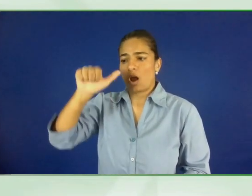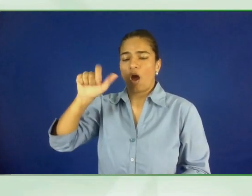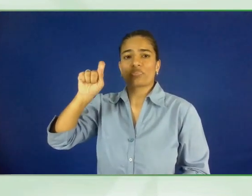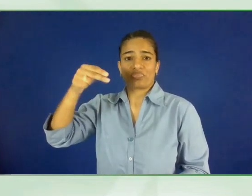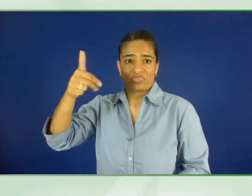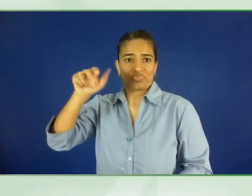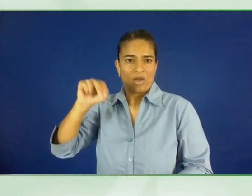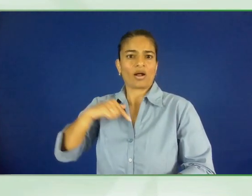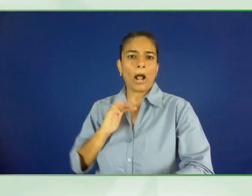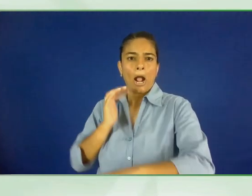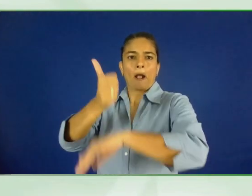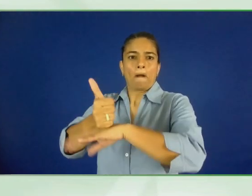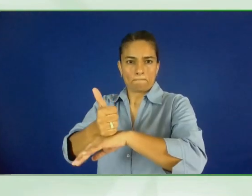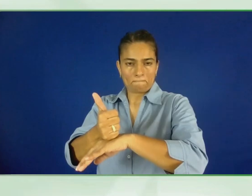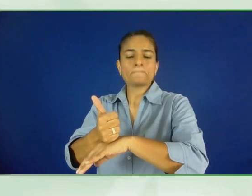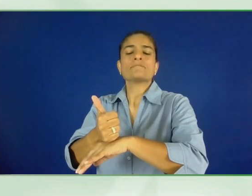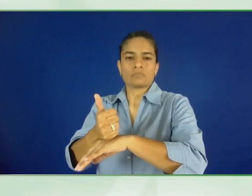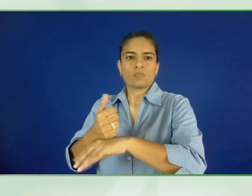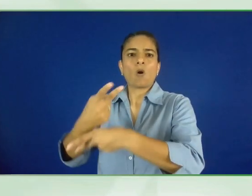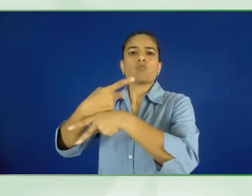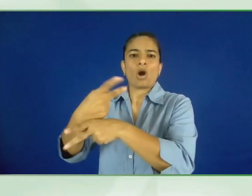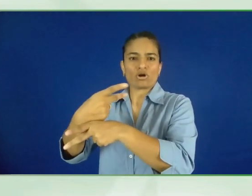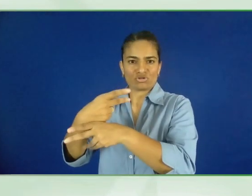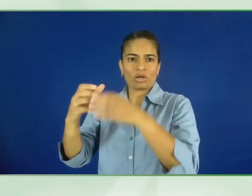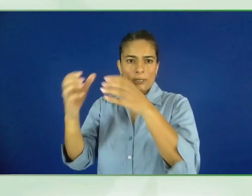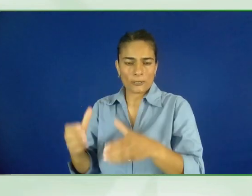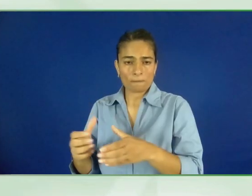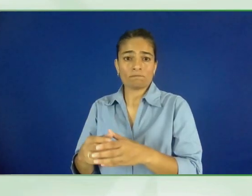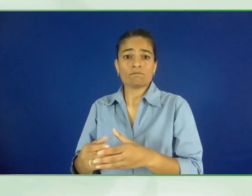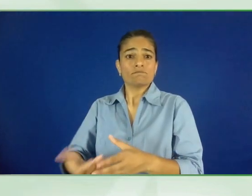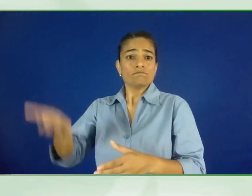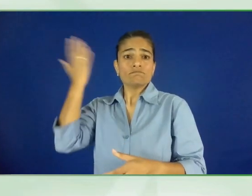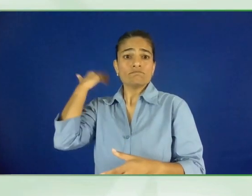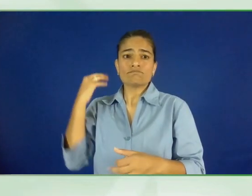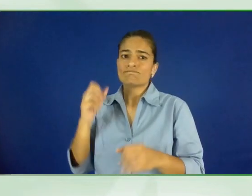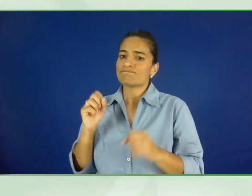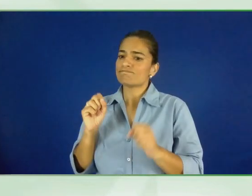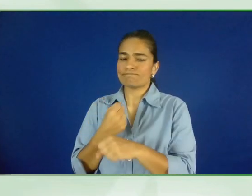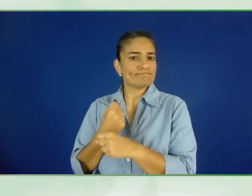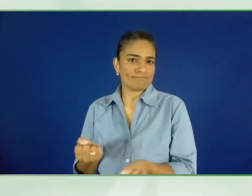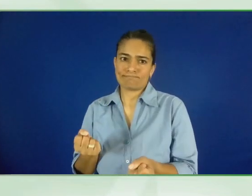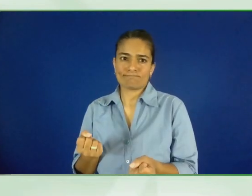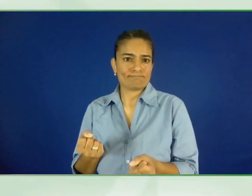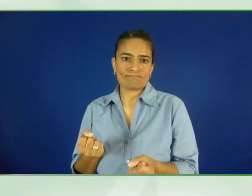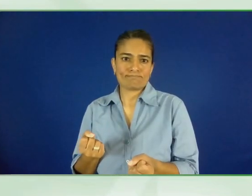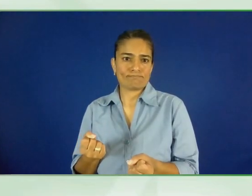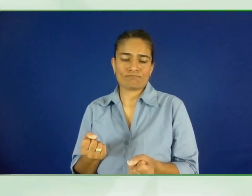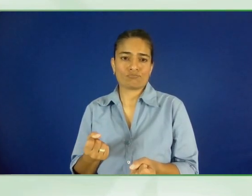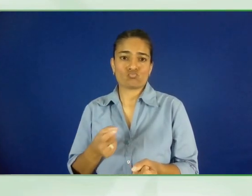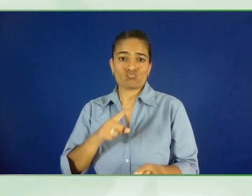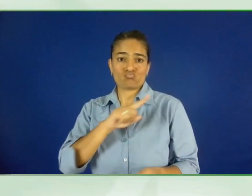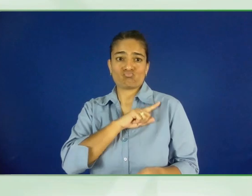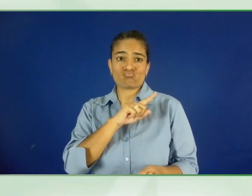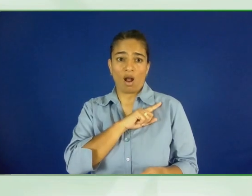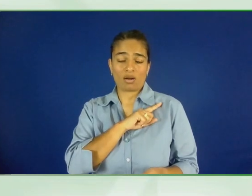I do today without creative use of digital tools.